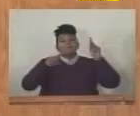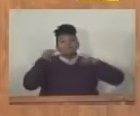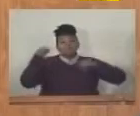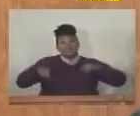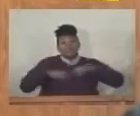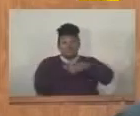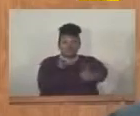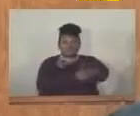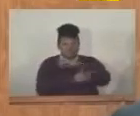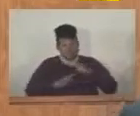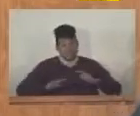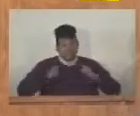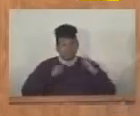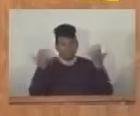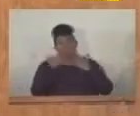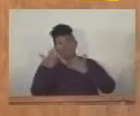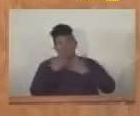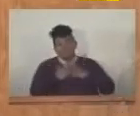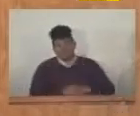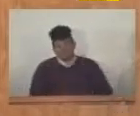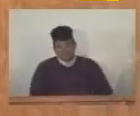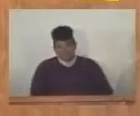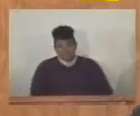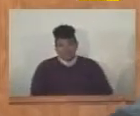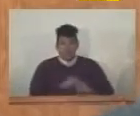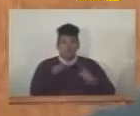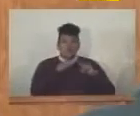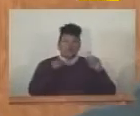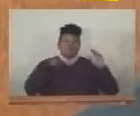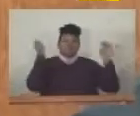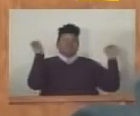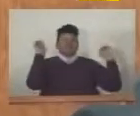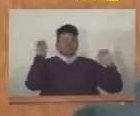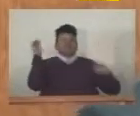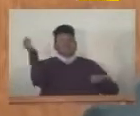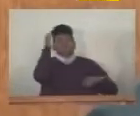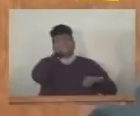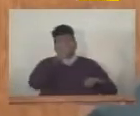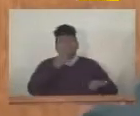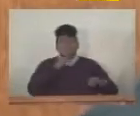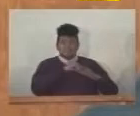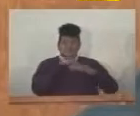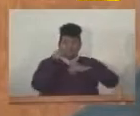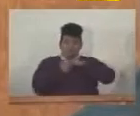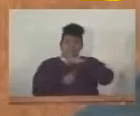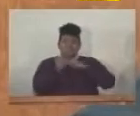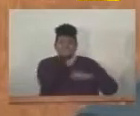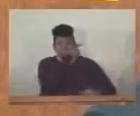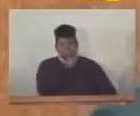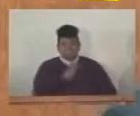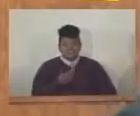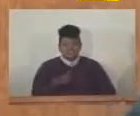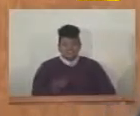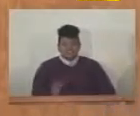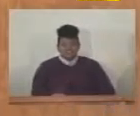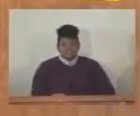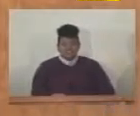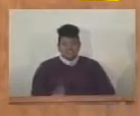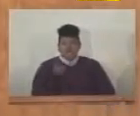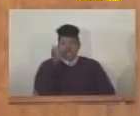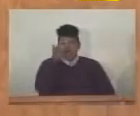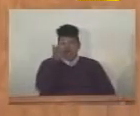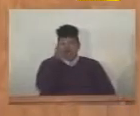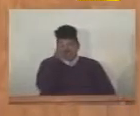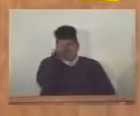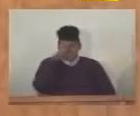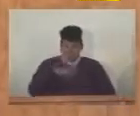in fear. And when you have a state of emergency in a parish and gunmen